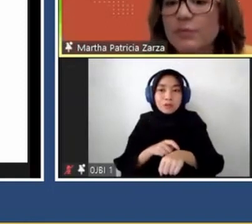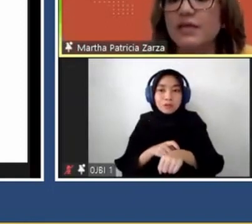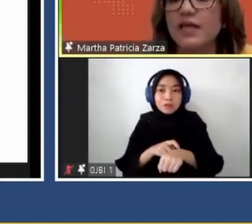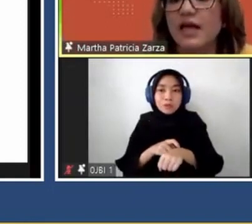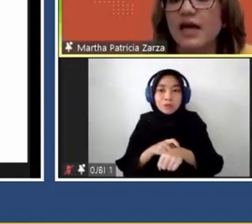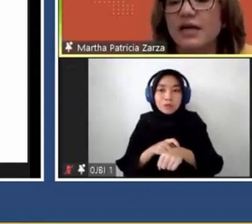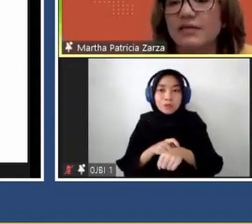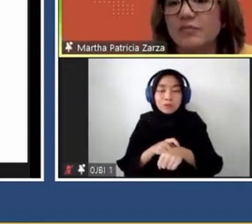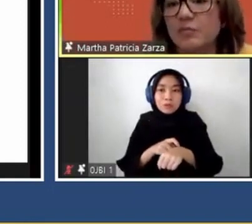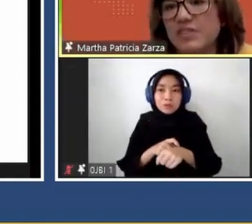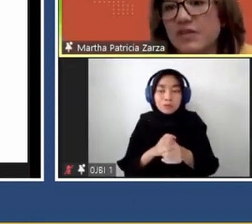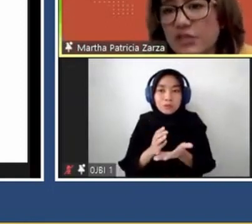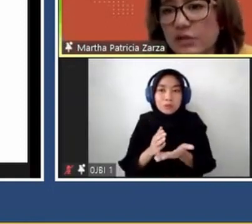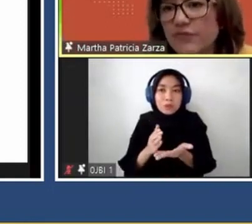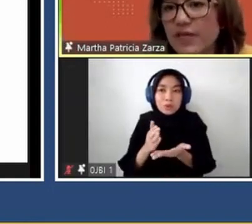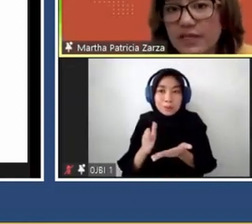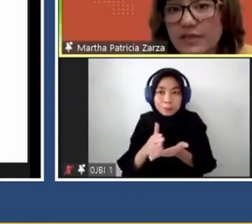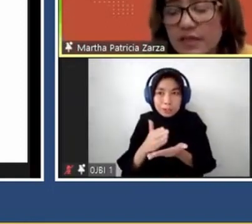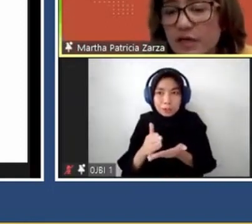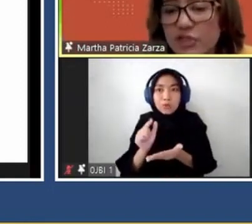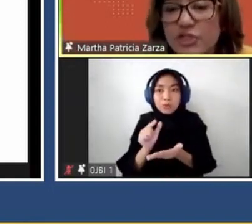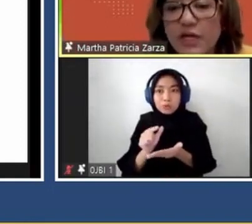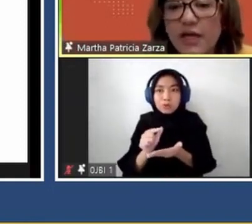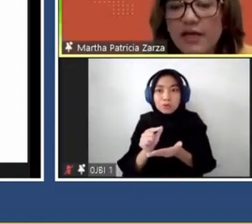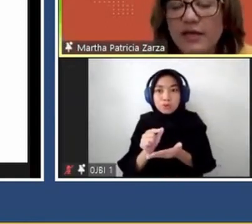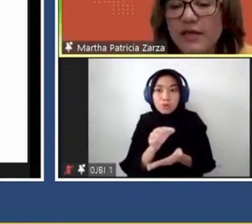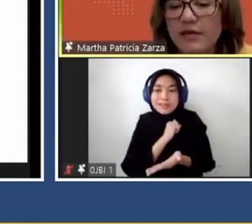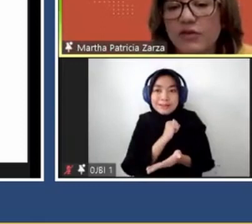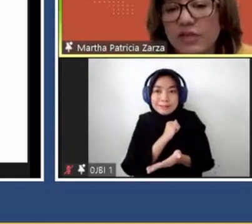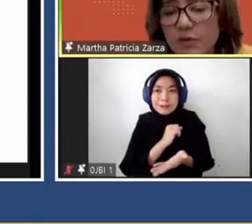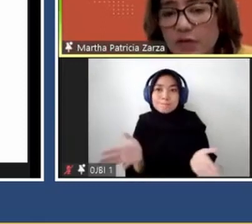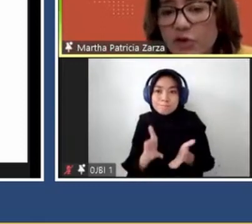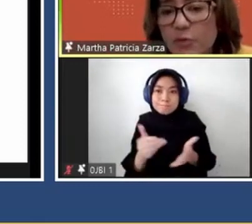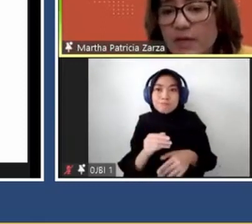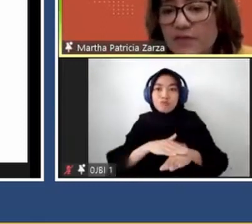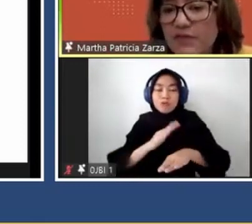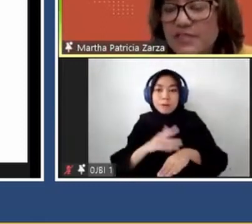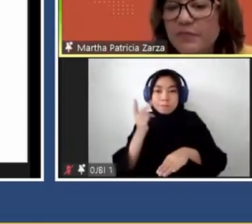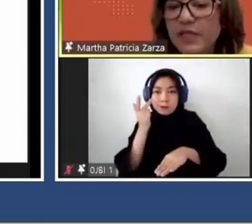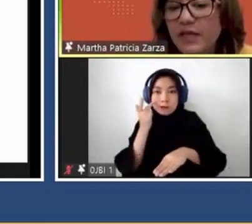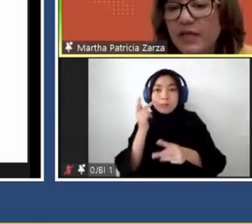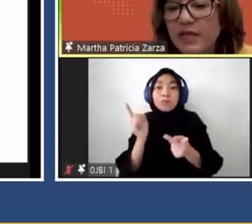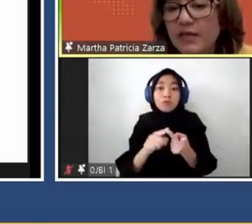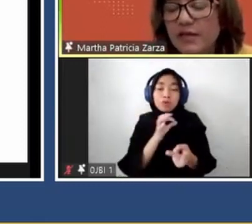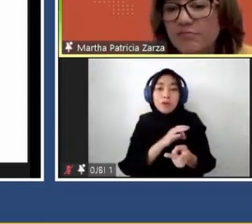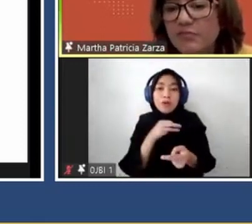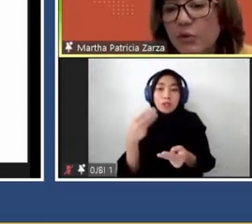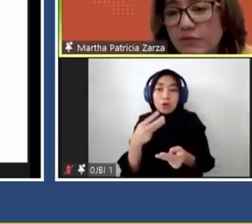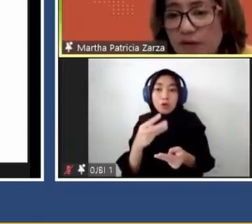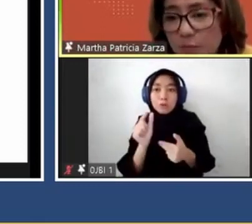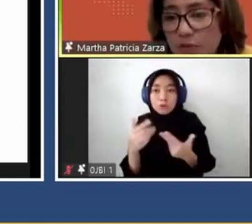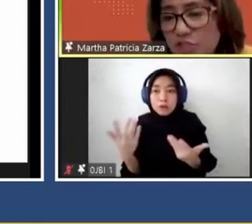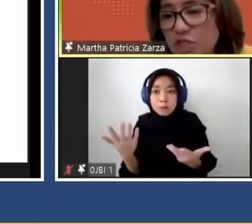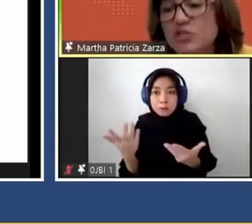for women and the preservation of identity and culture. Talking about economic benefits,